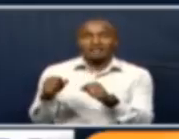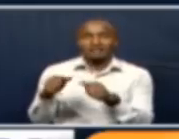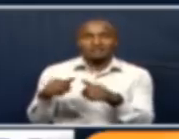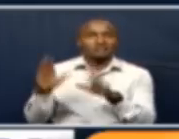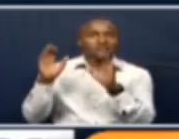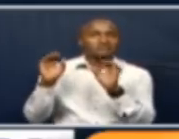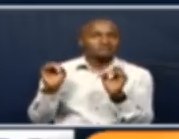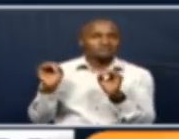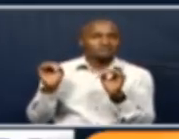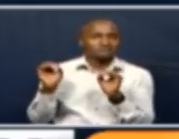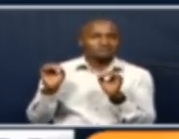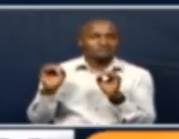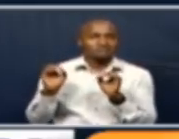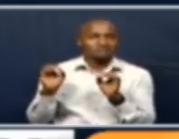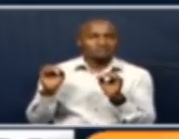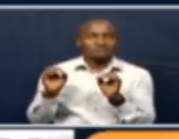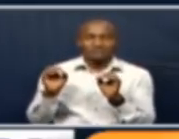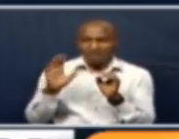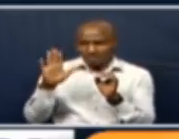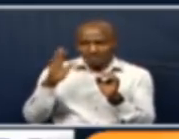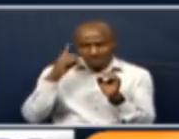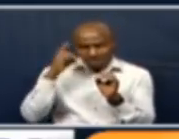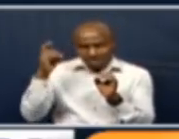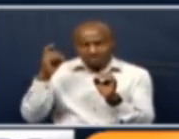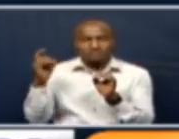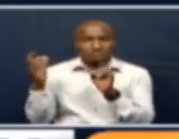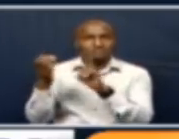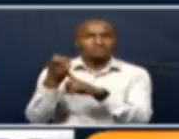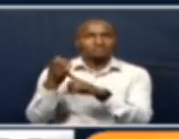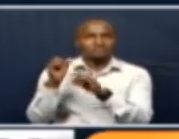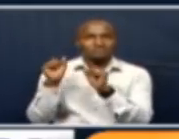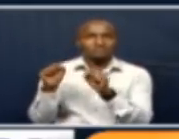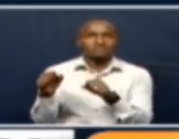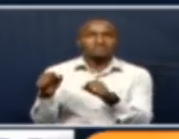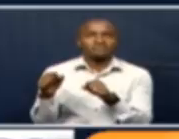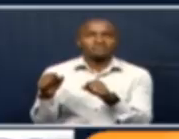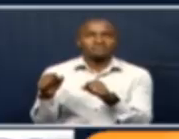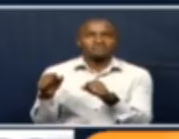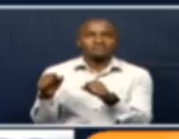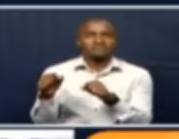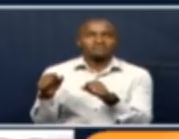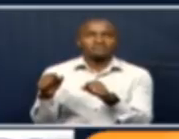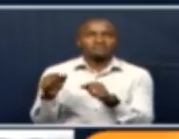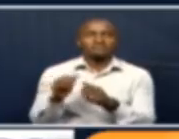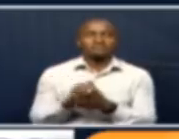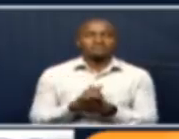yeah, to follow your dreams, and not just dreaming,